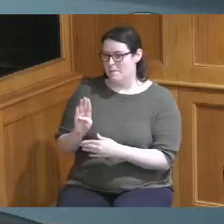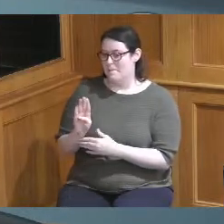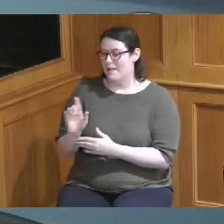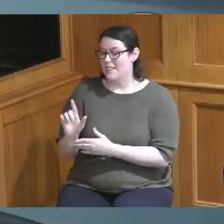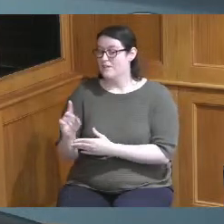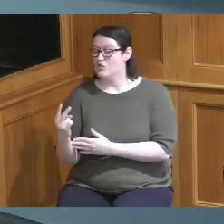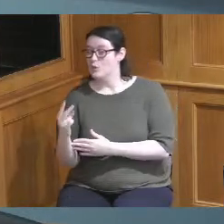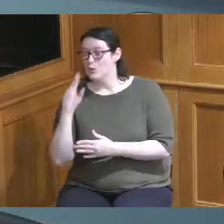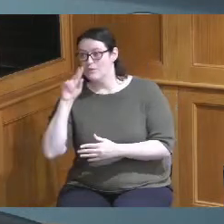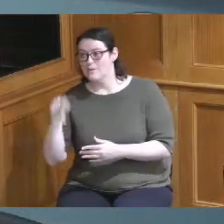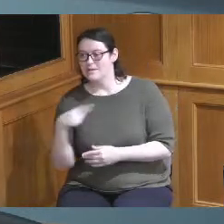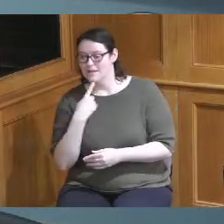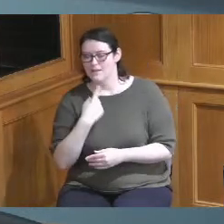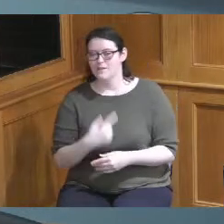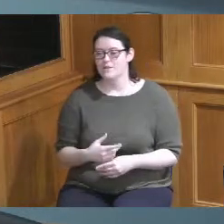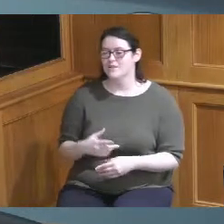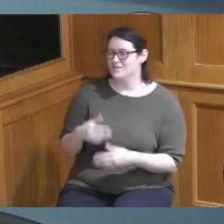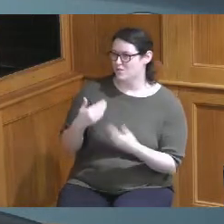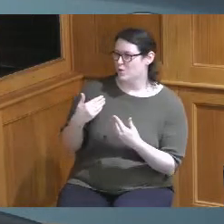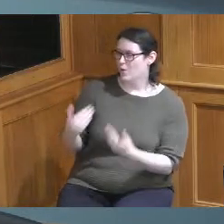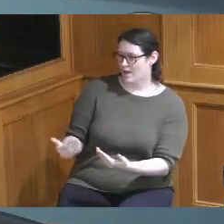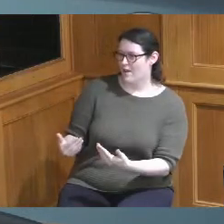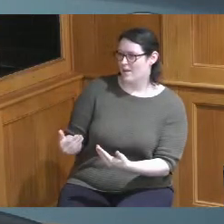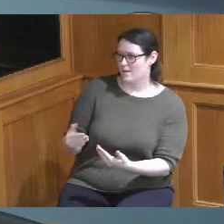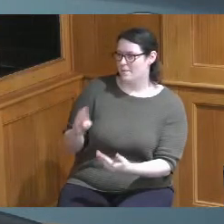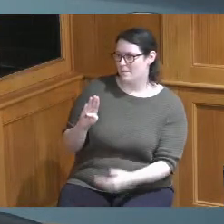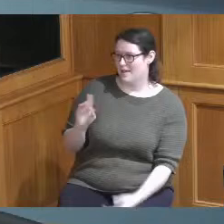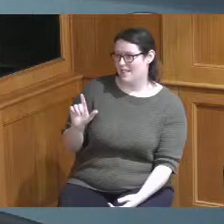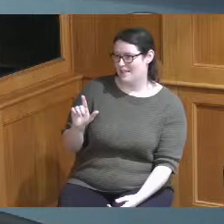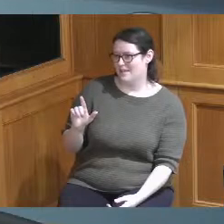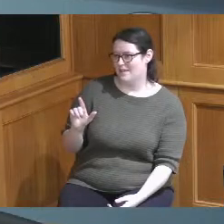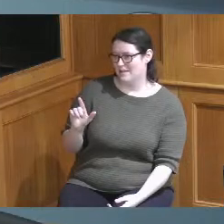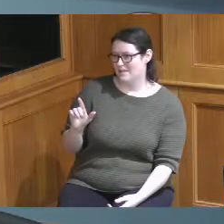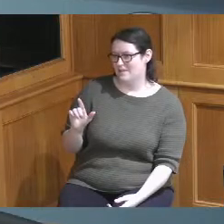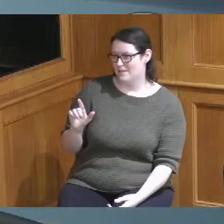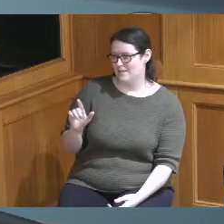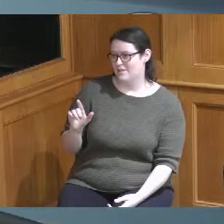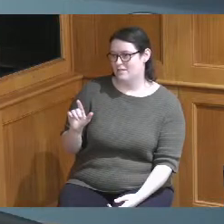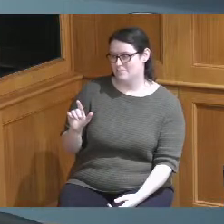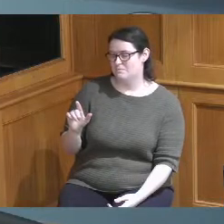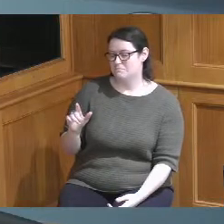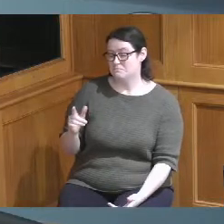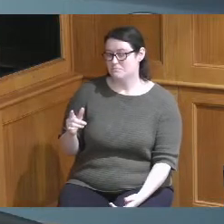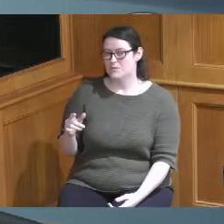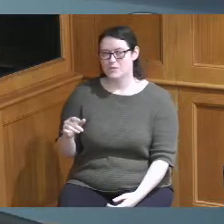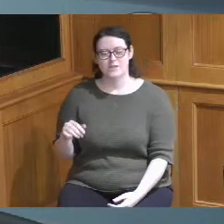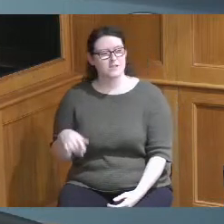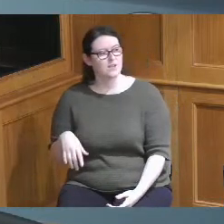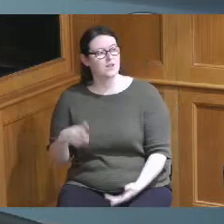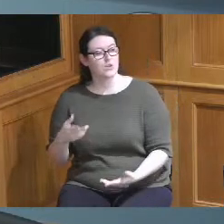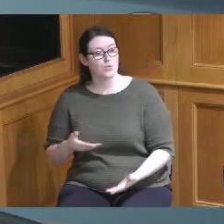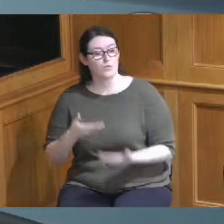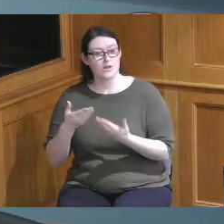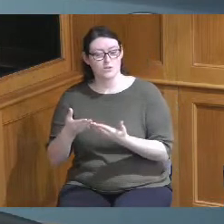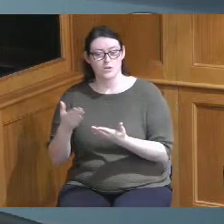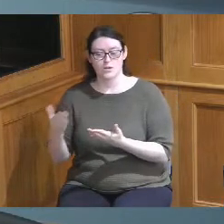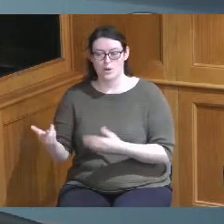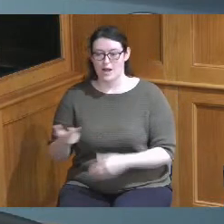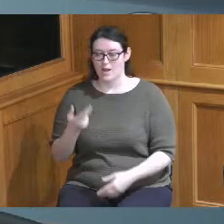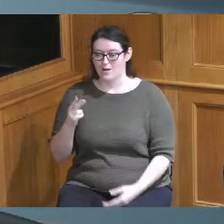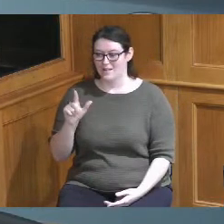Before we get to them, you go ahead with by leave 2, Vice President Driehaus. Yeah, this is a resolution appointing Lila